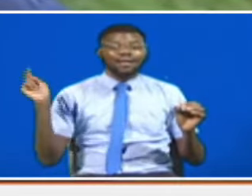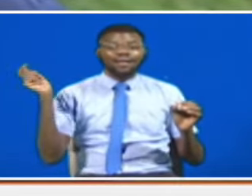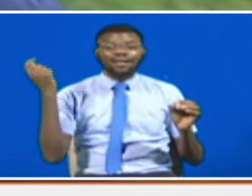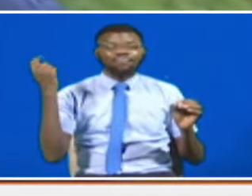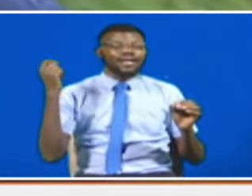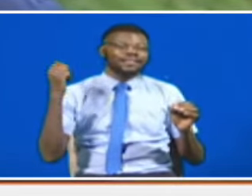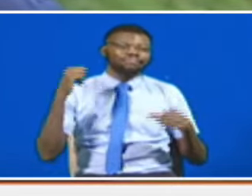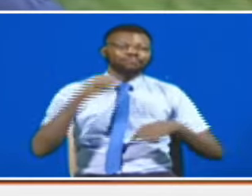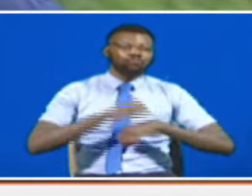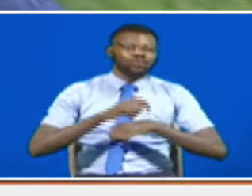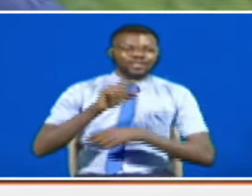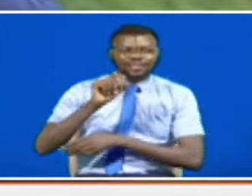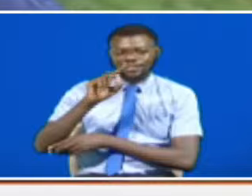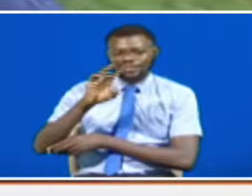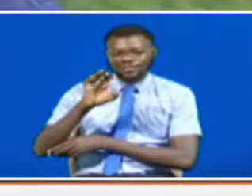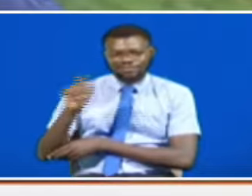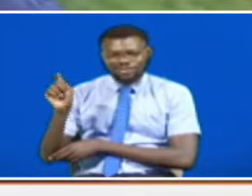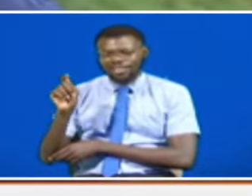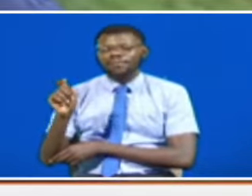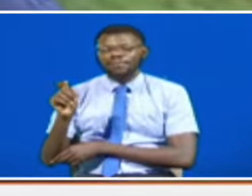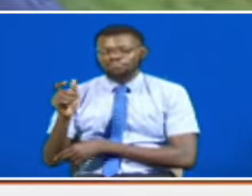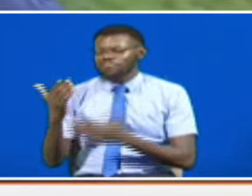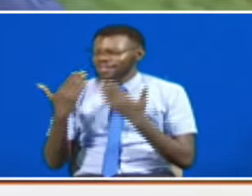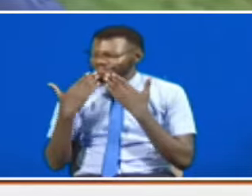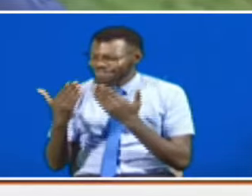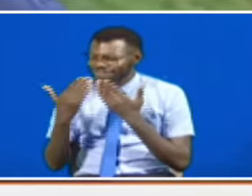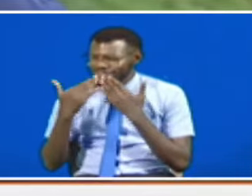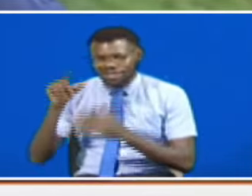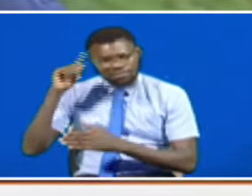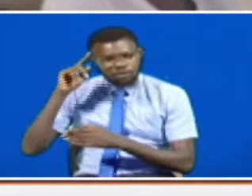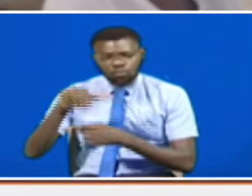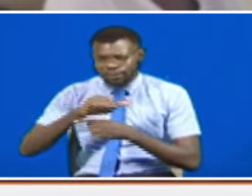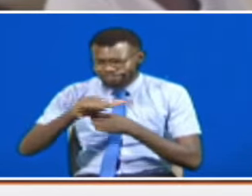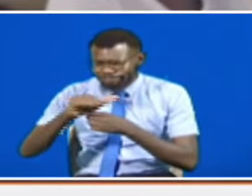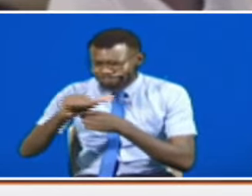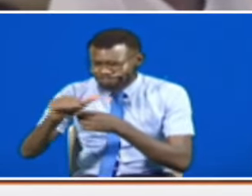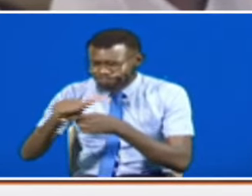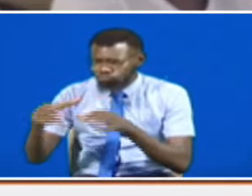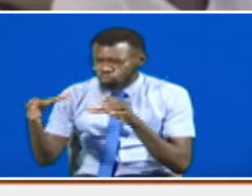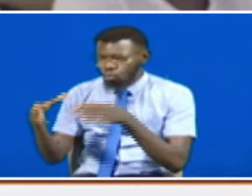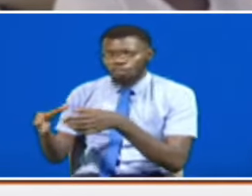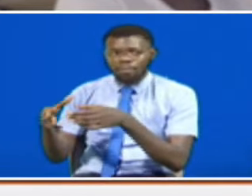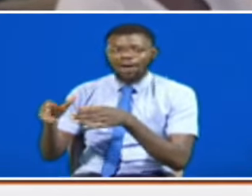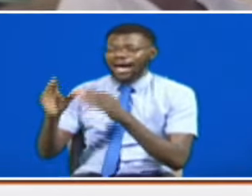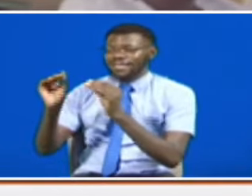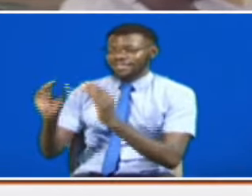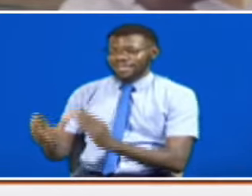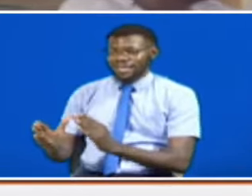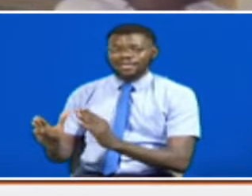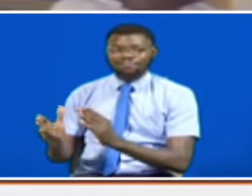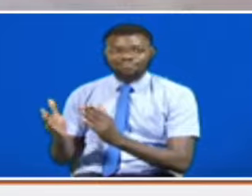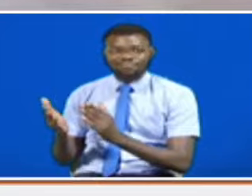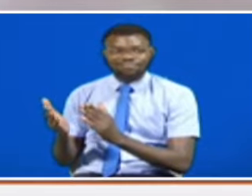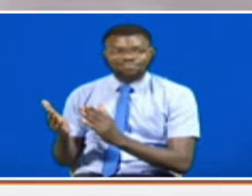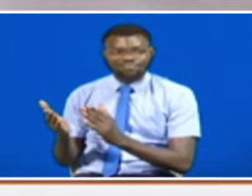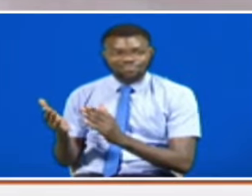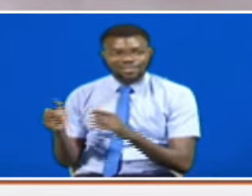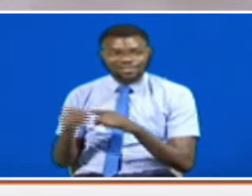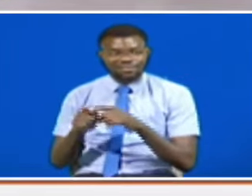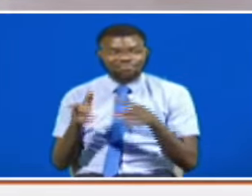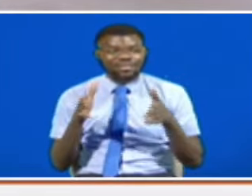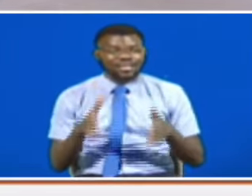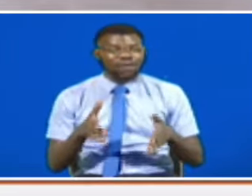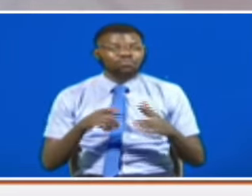where it has been given a full mandate of training the TVET trainers. To address this challenge, the sector has introduced